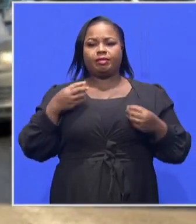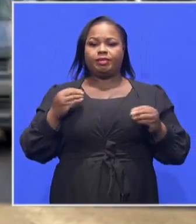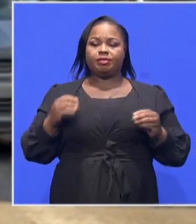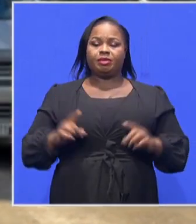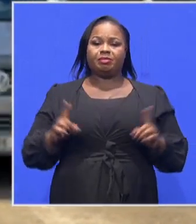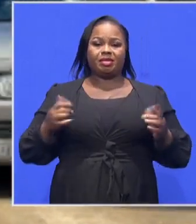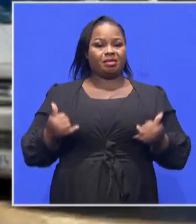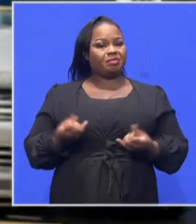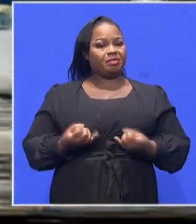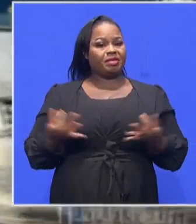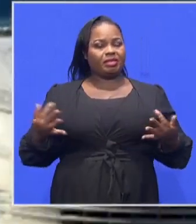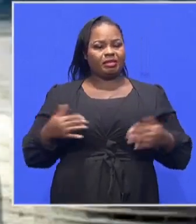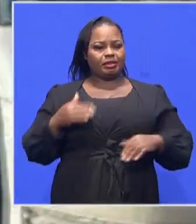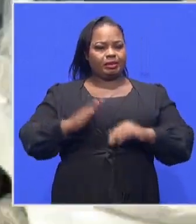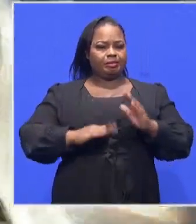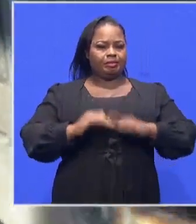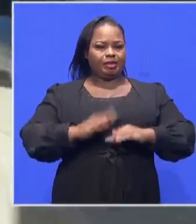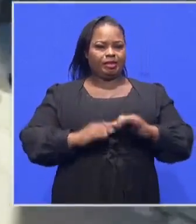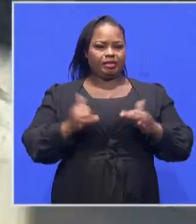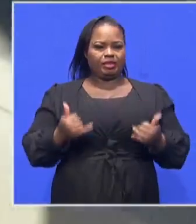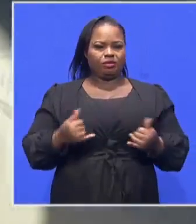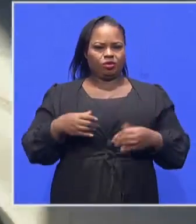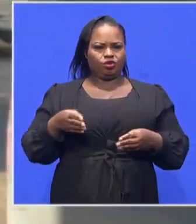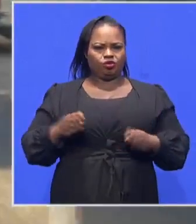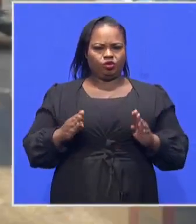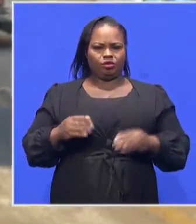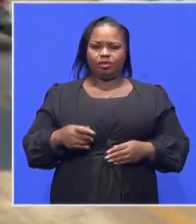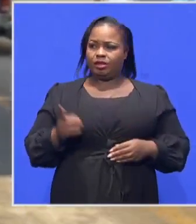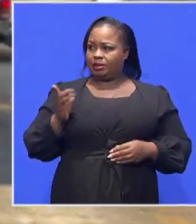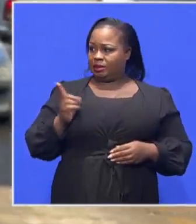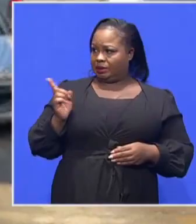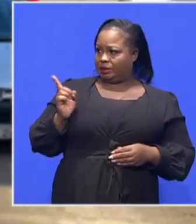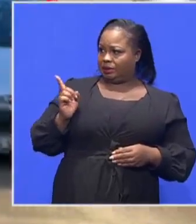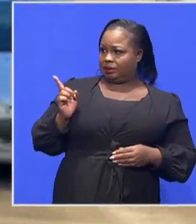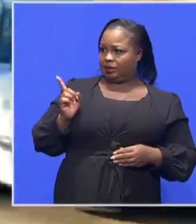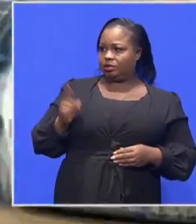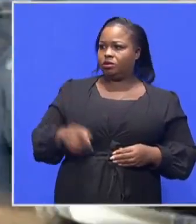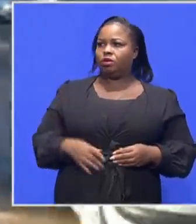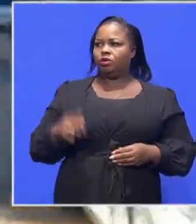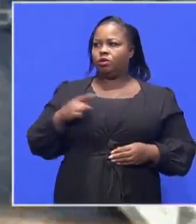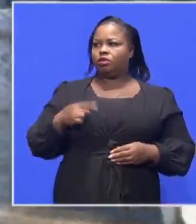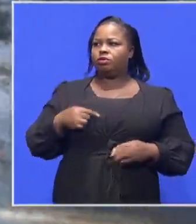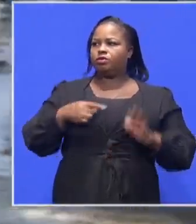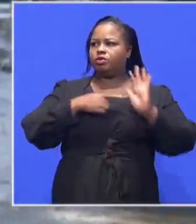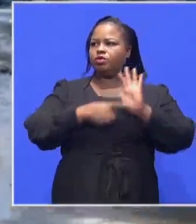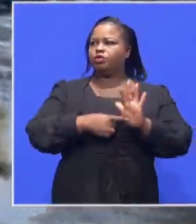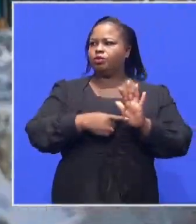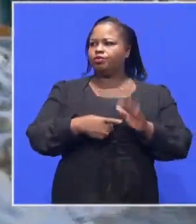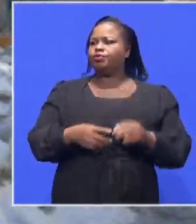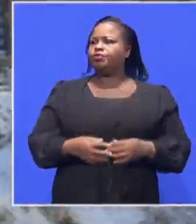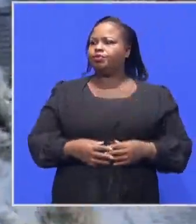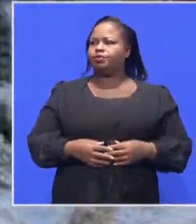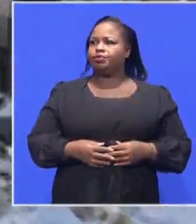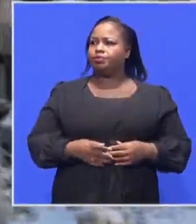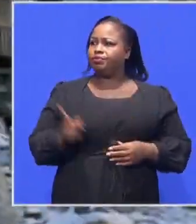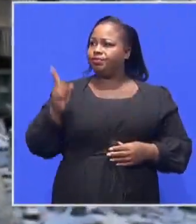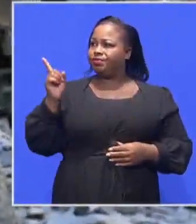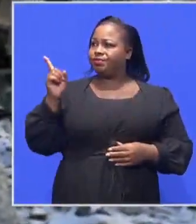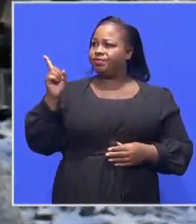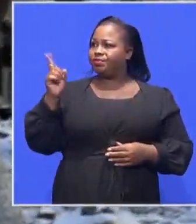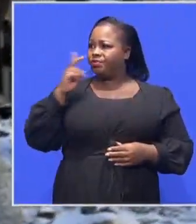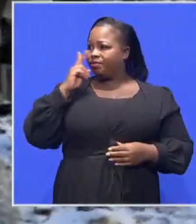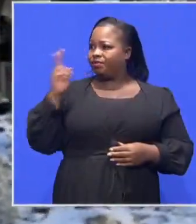many residential buildings on this street, including this one behind me. I might just go this way if I could. You can see